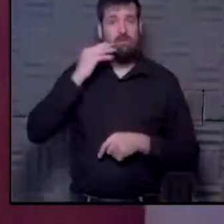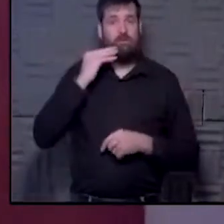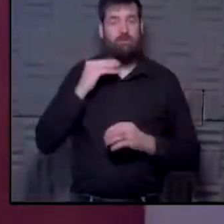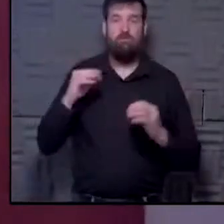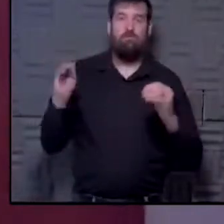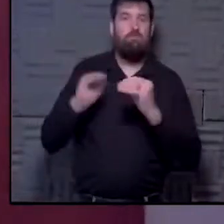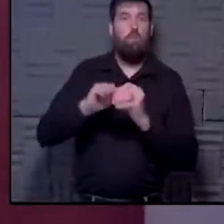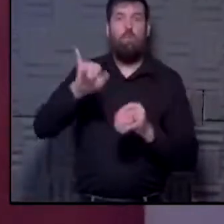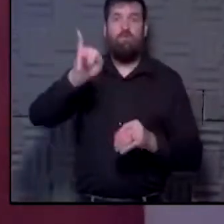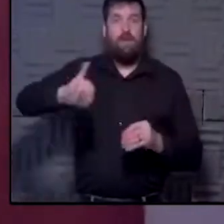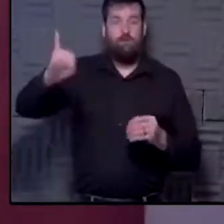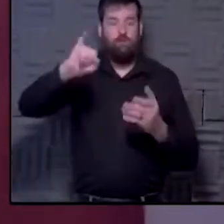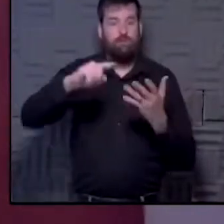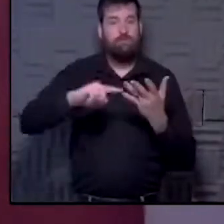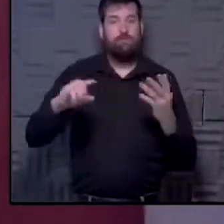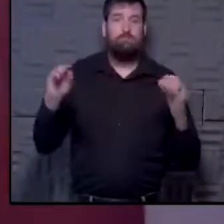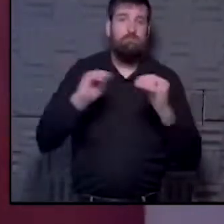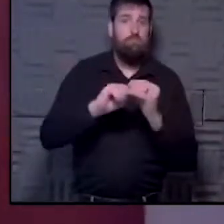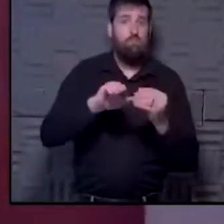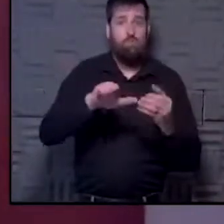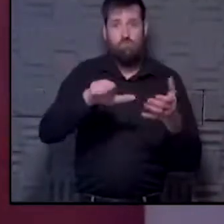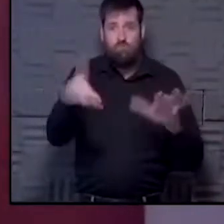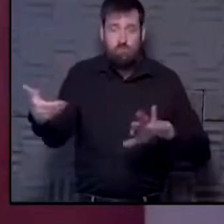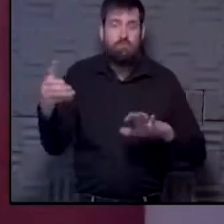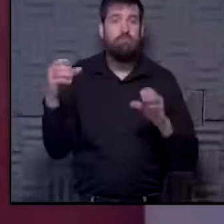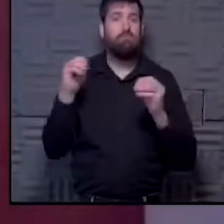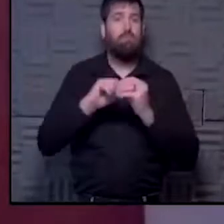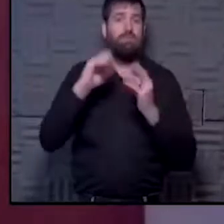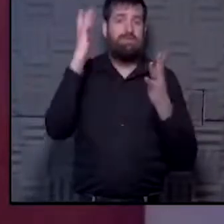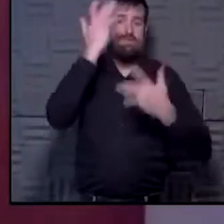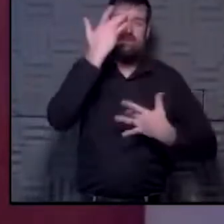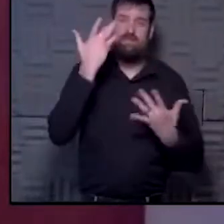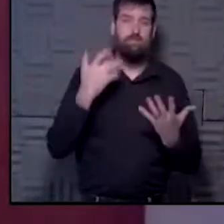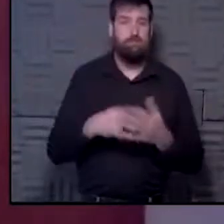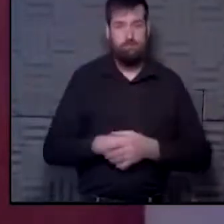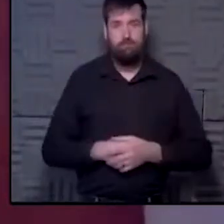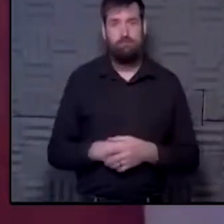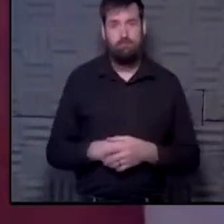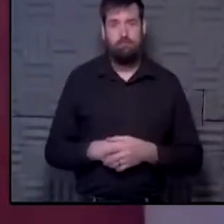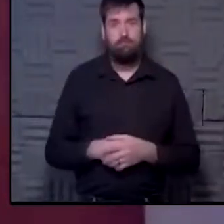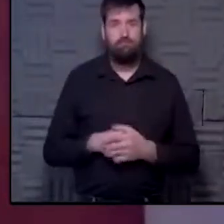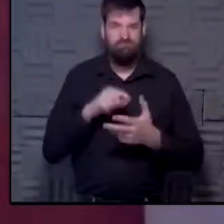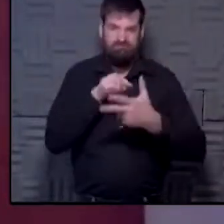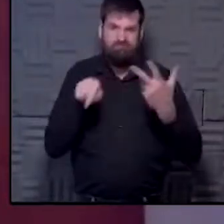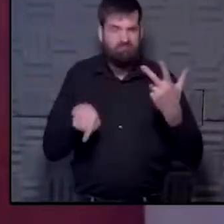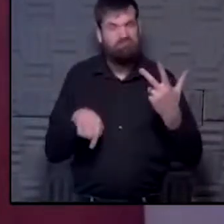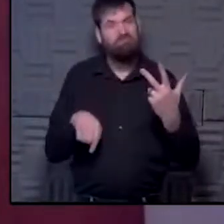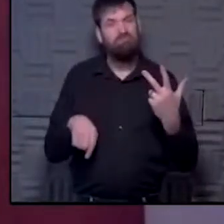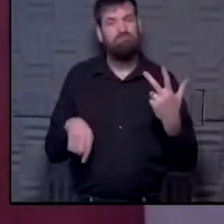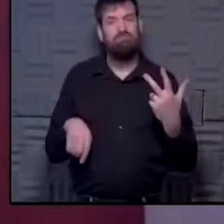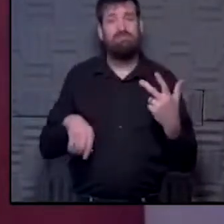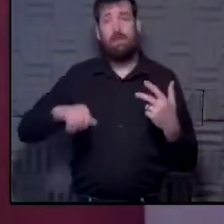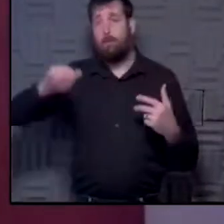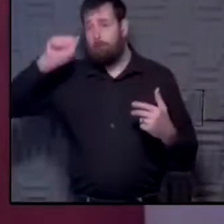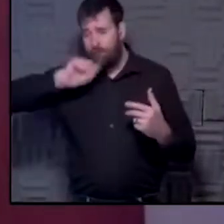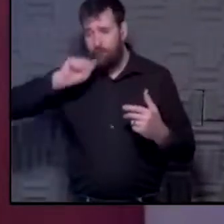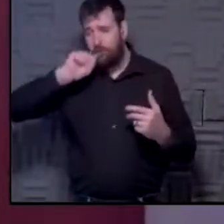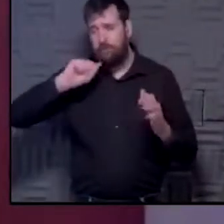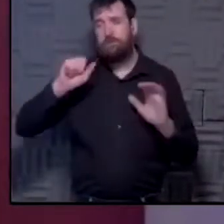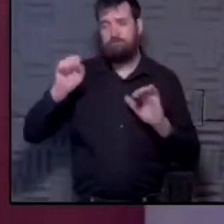infection rates, morbidity, and mortality rates. So there's patients, and then